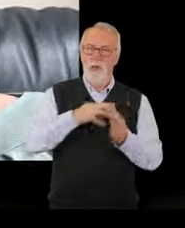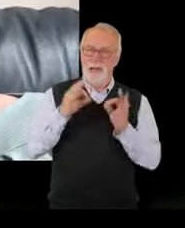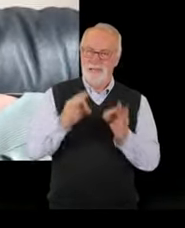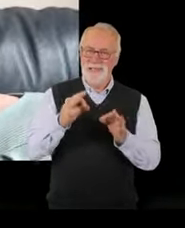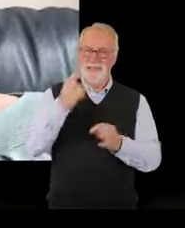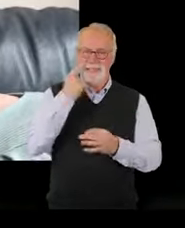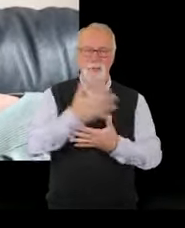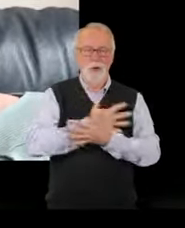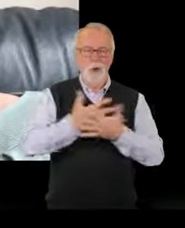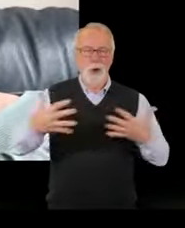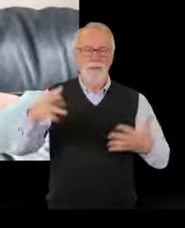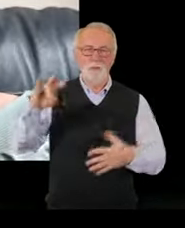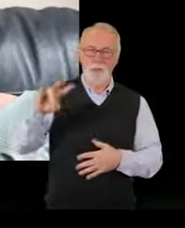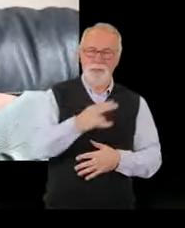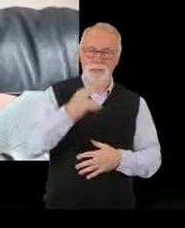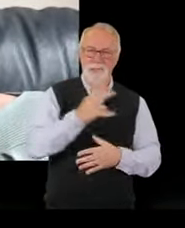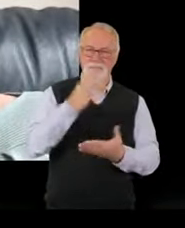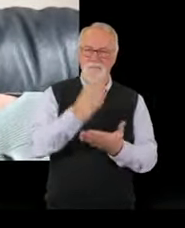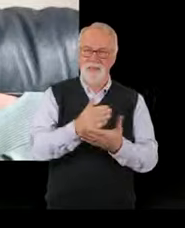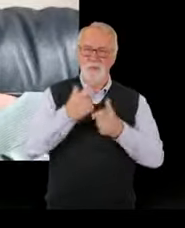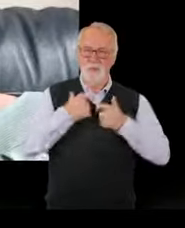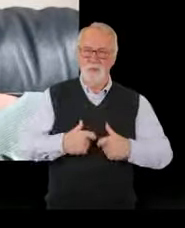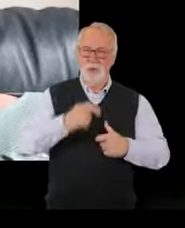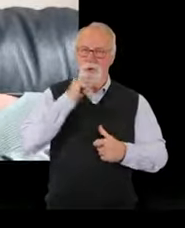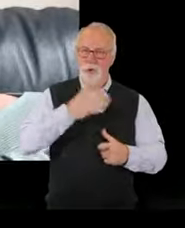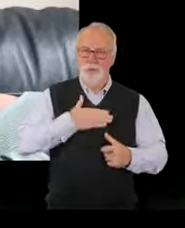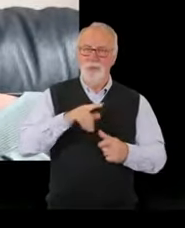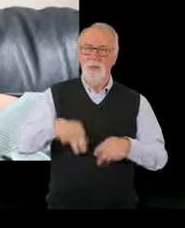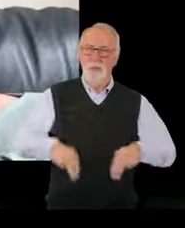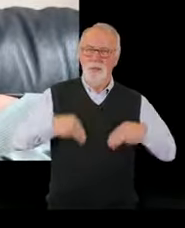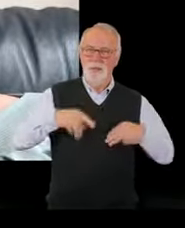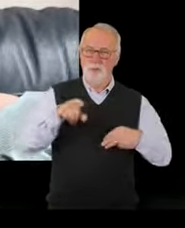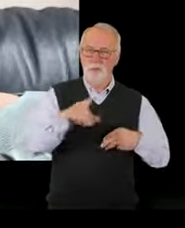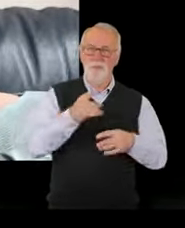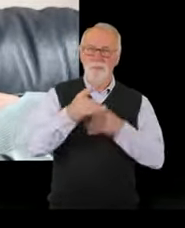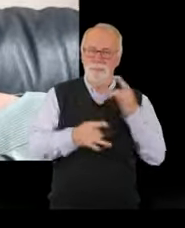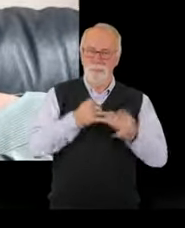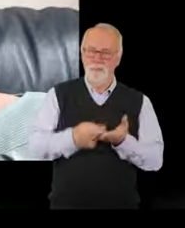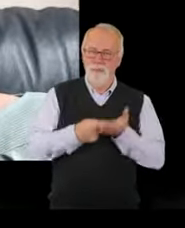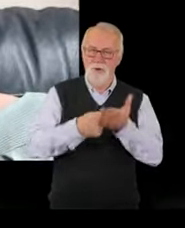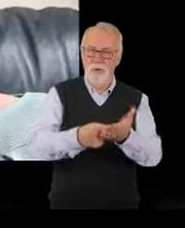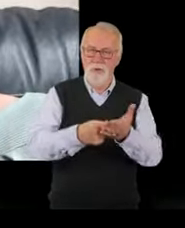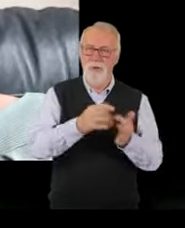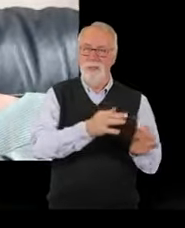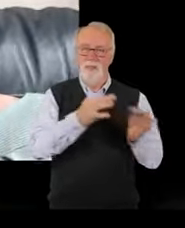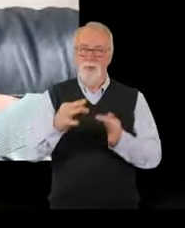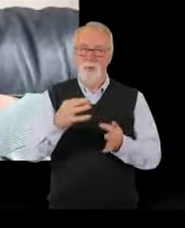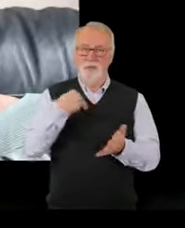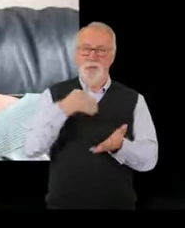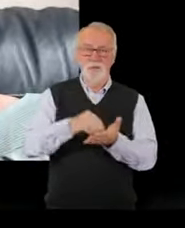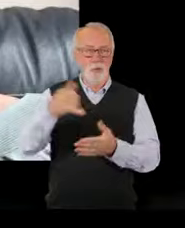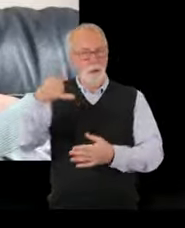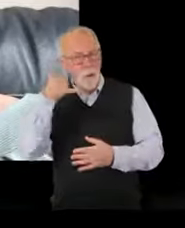that morning she would make the referral and that afternoon we had a phone call from the sensory team who felt that this was a